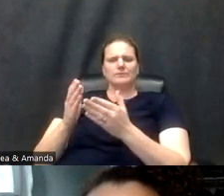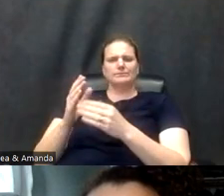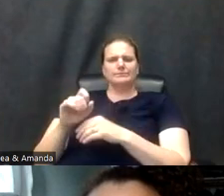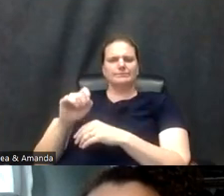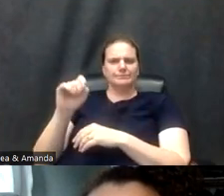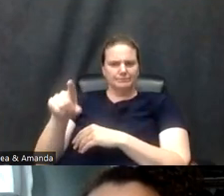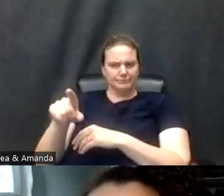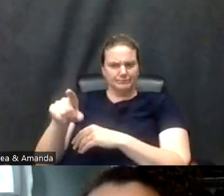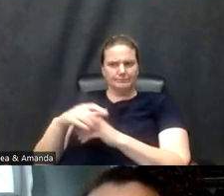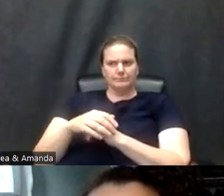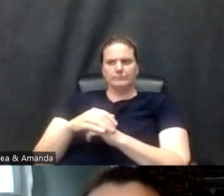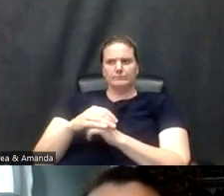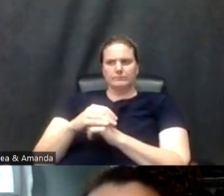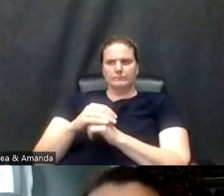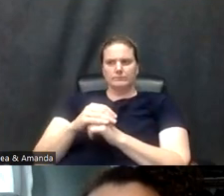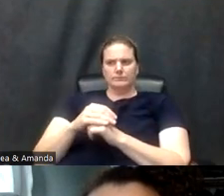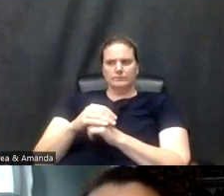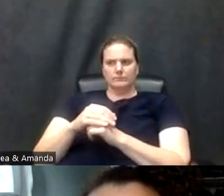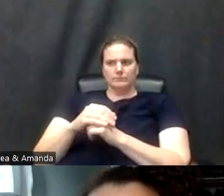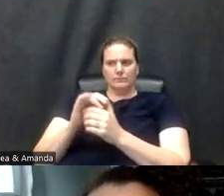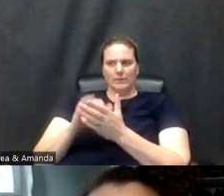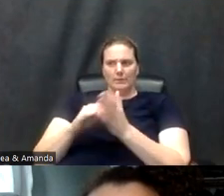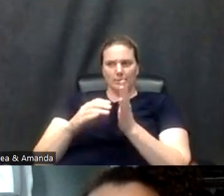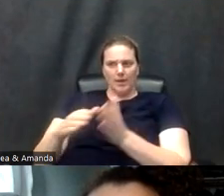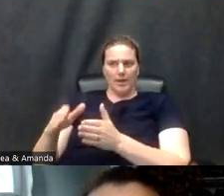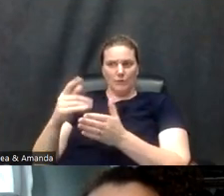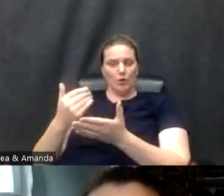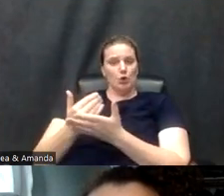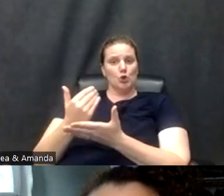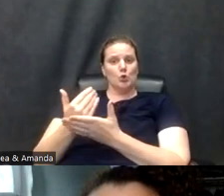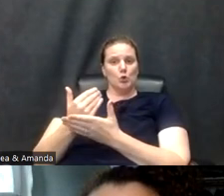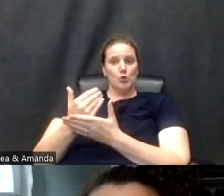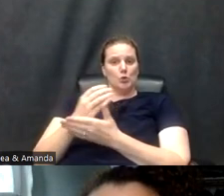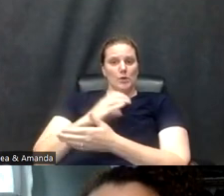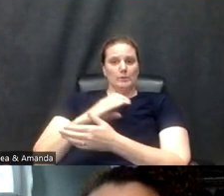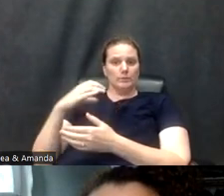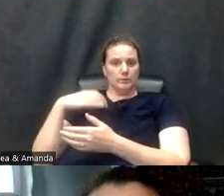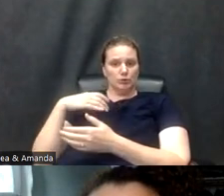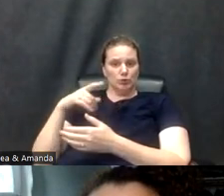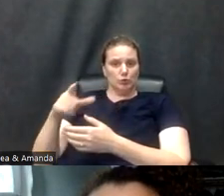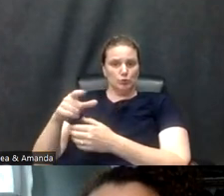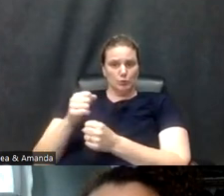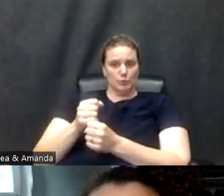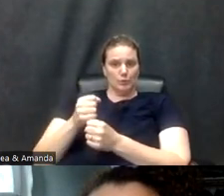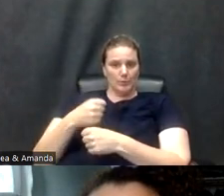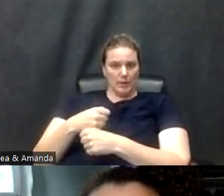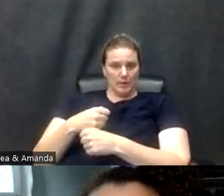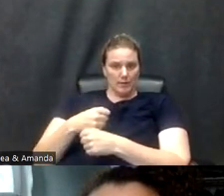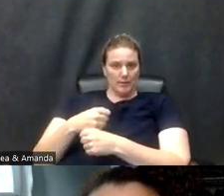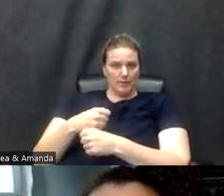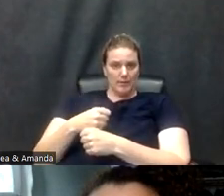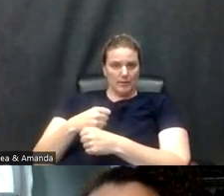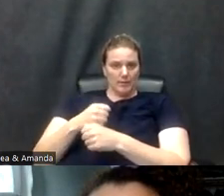that in the plan for this new commission, you create